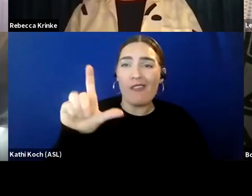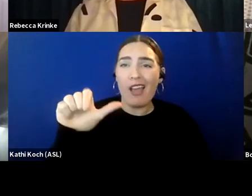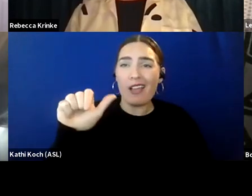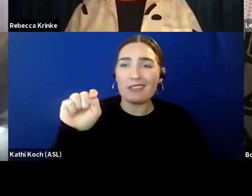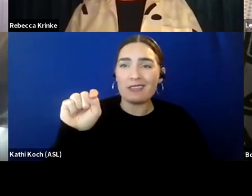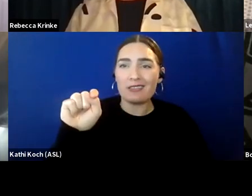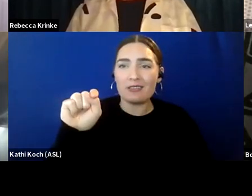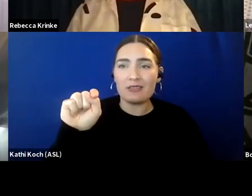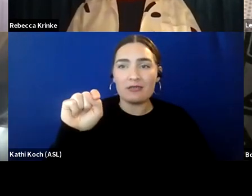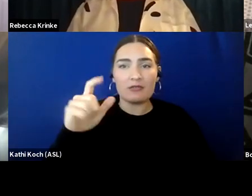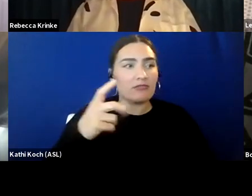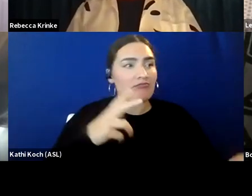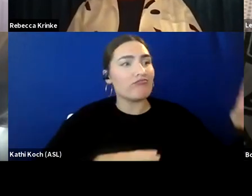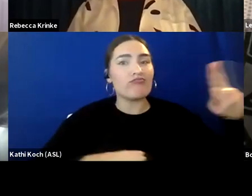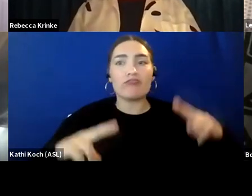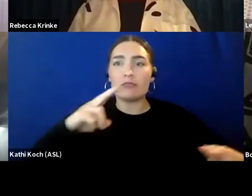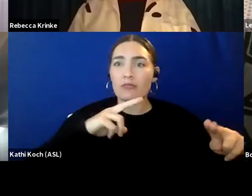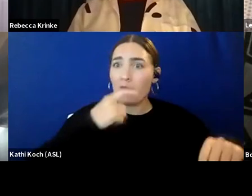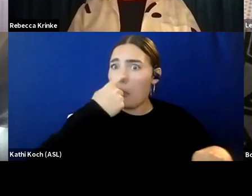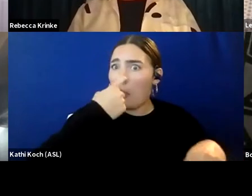just come together and they do that.